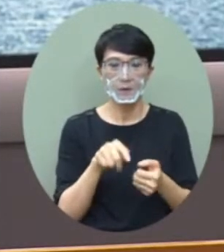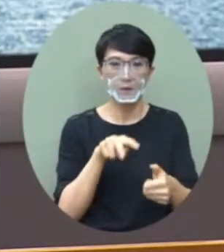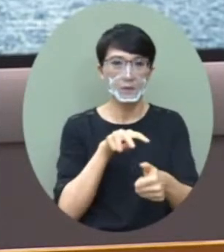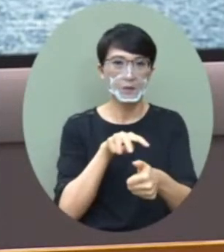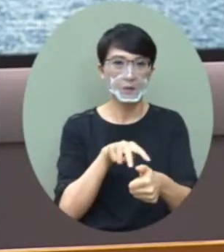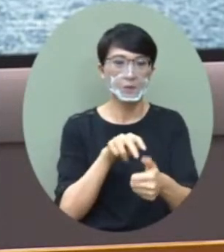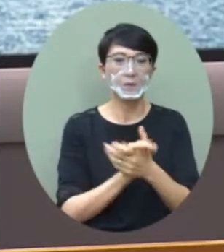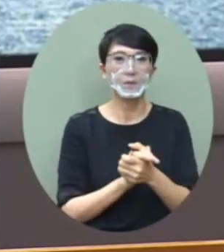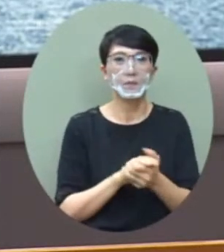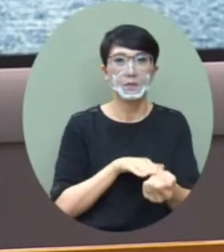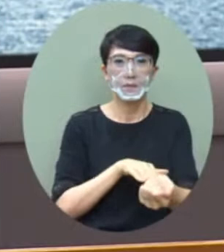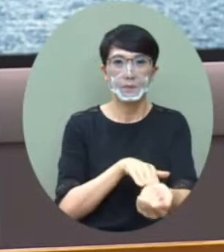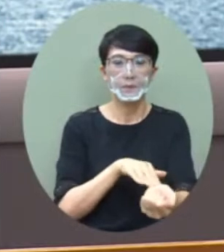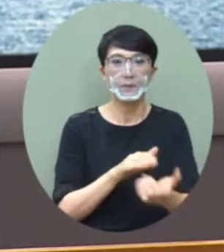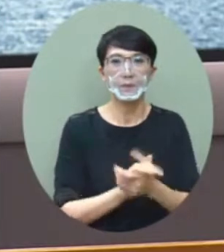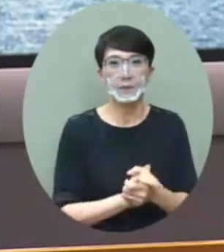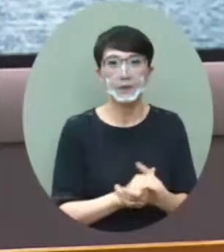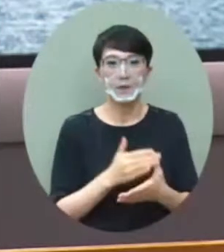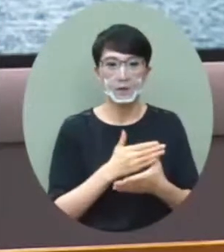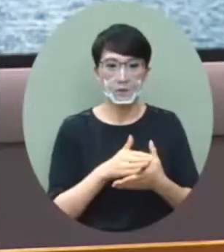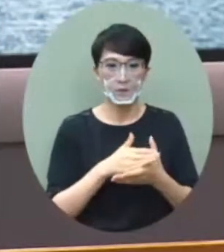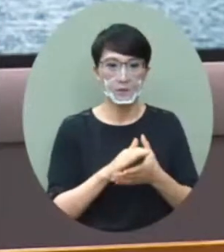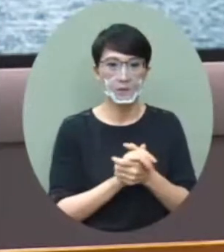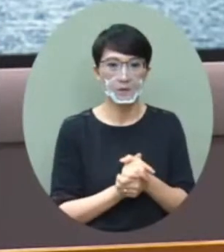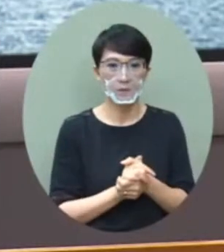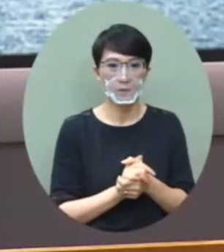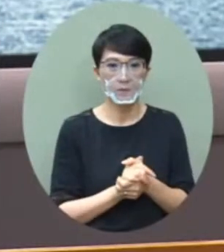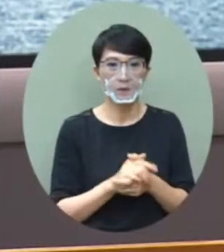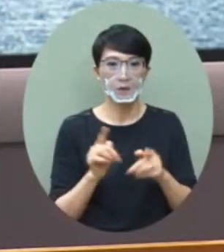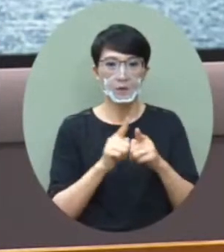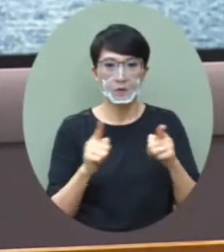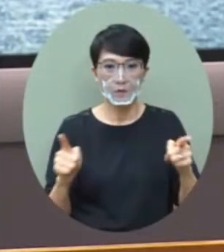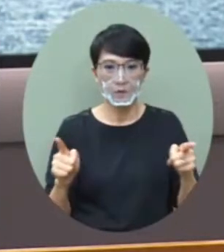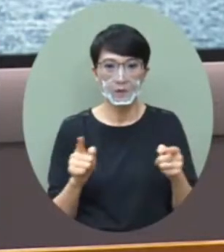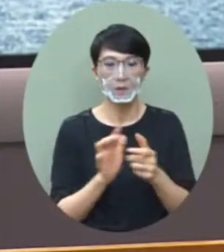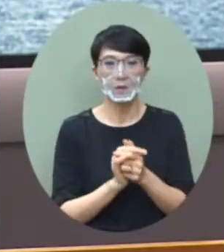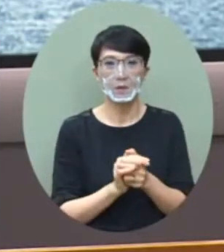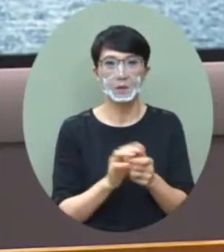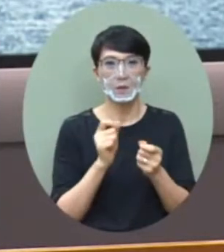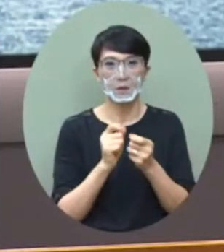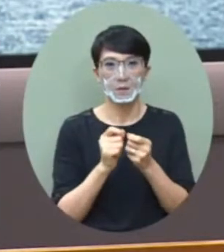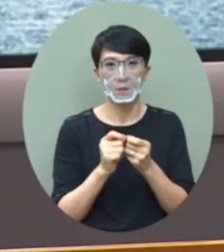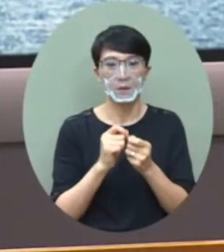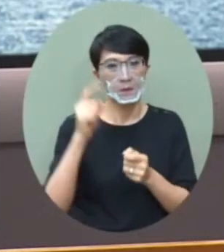were being cared and treated in